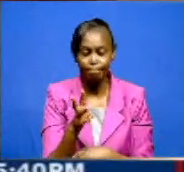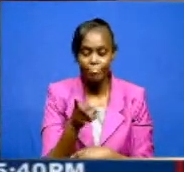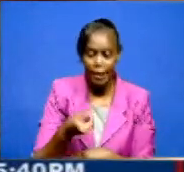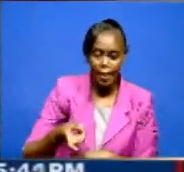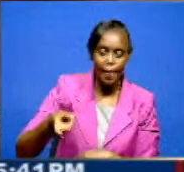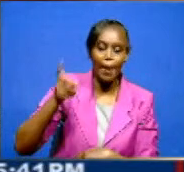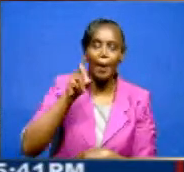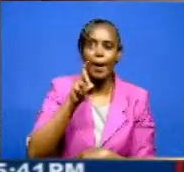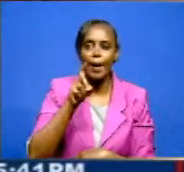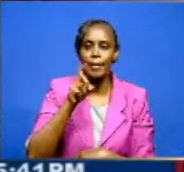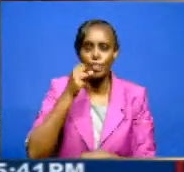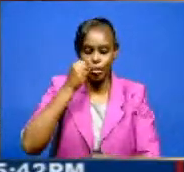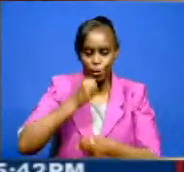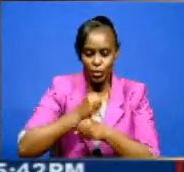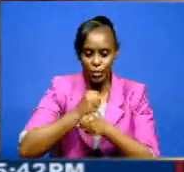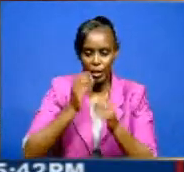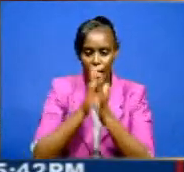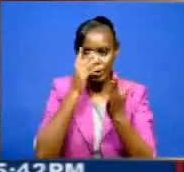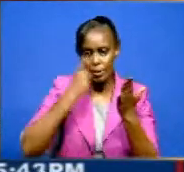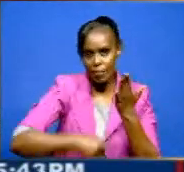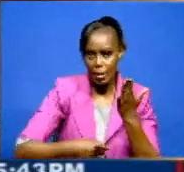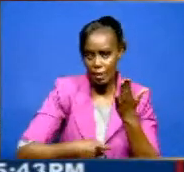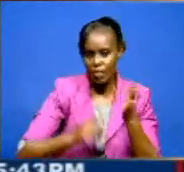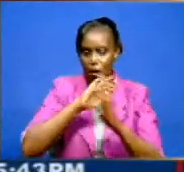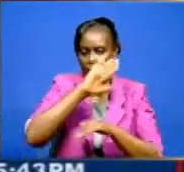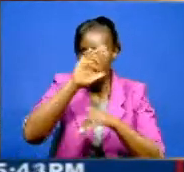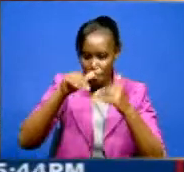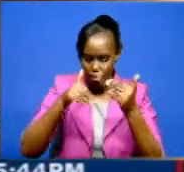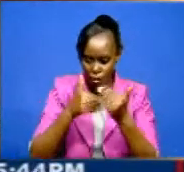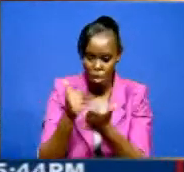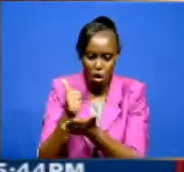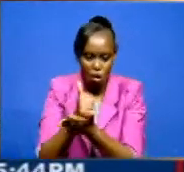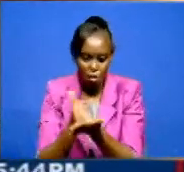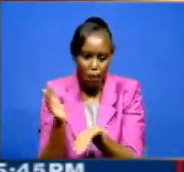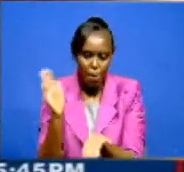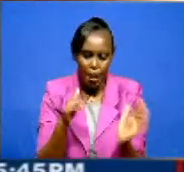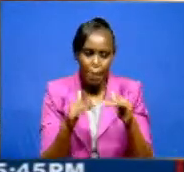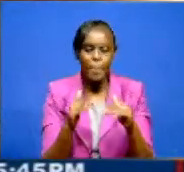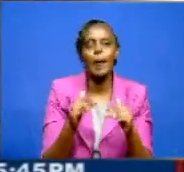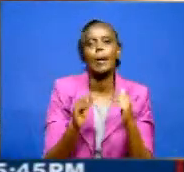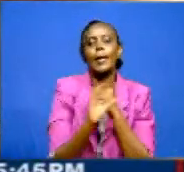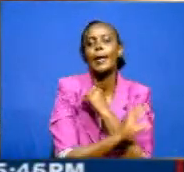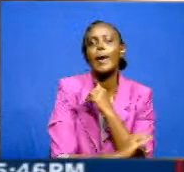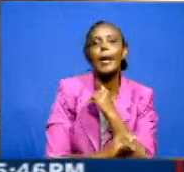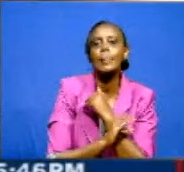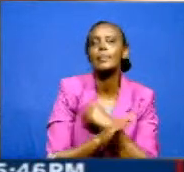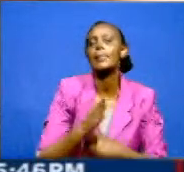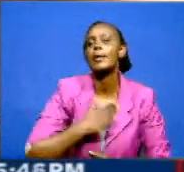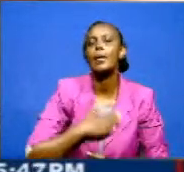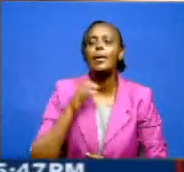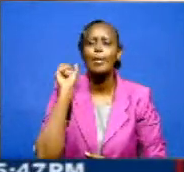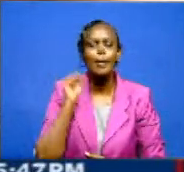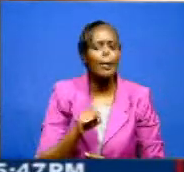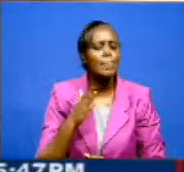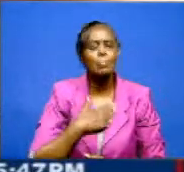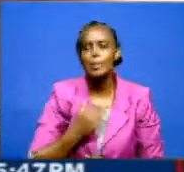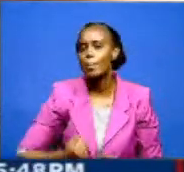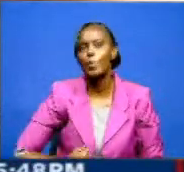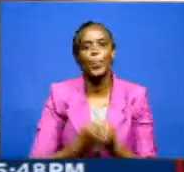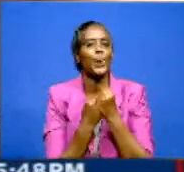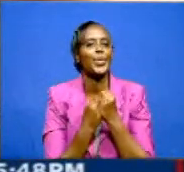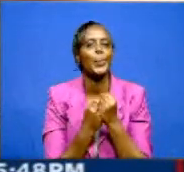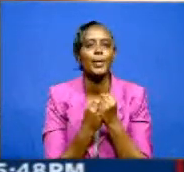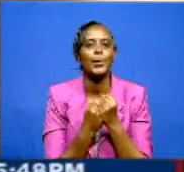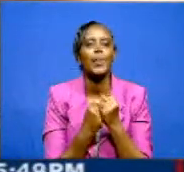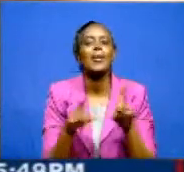increase duty and taxes for all coffees that will come back into this country. Yes, Mr. Speaker, I support. But